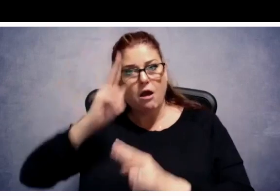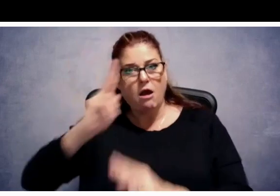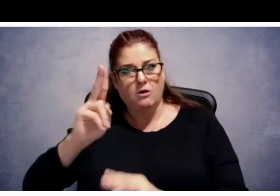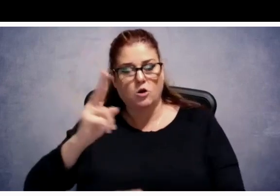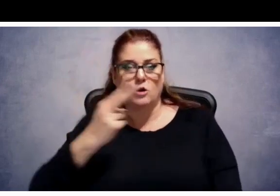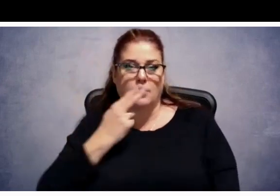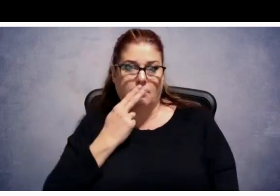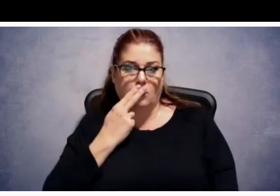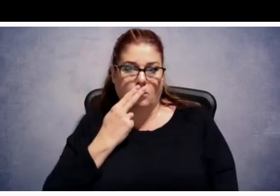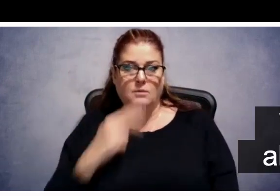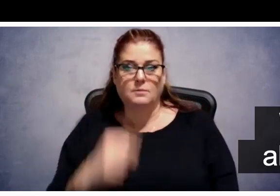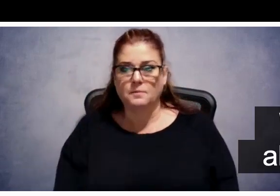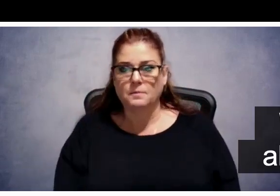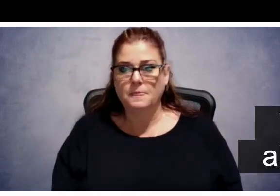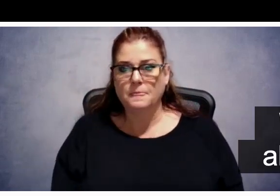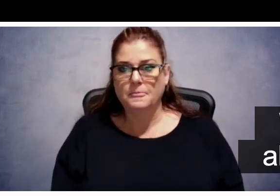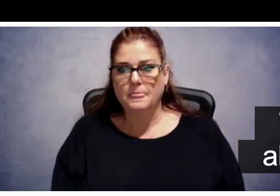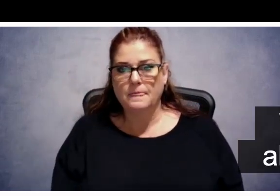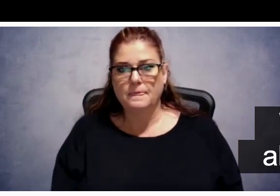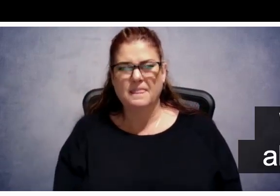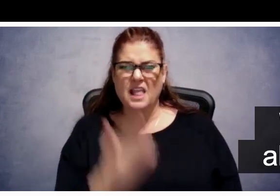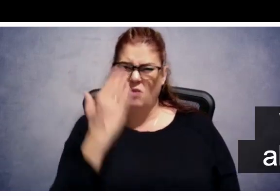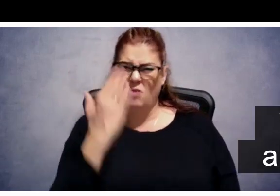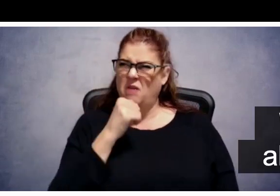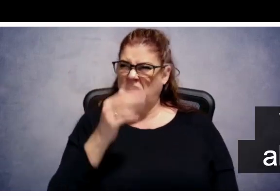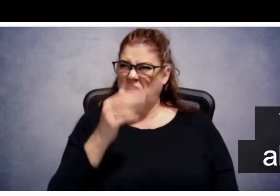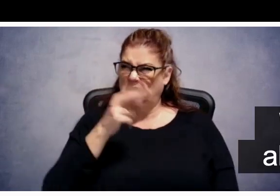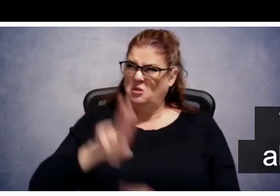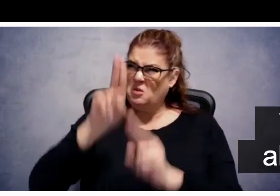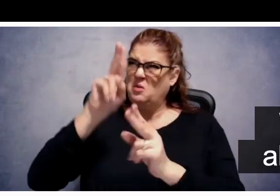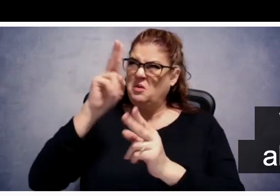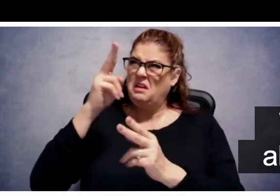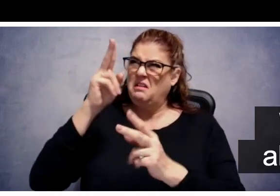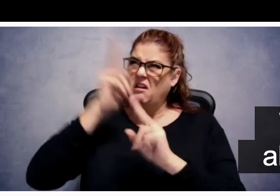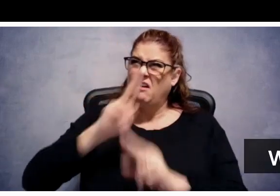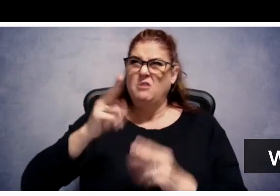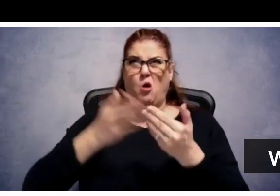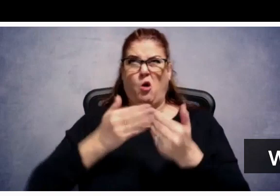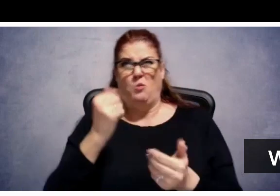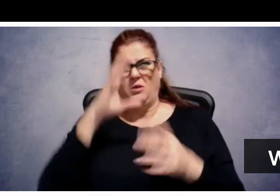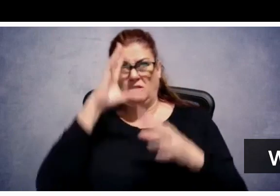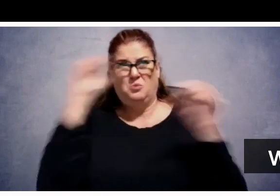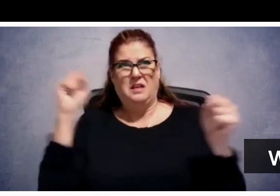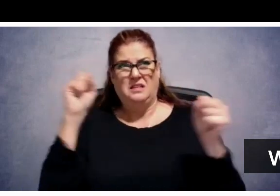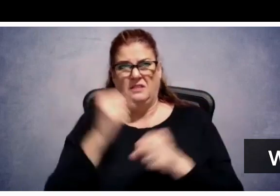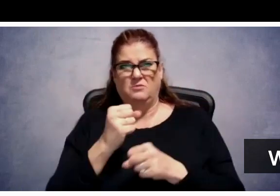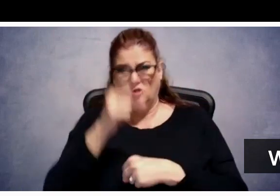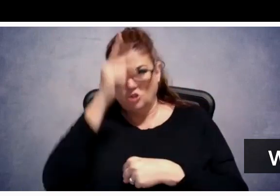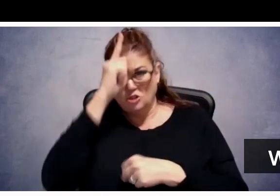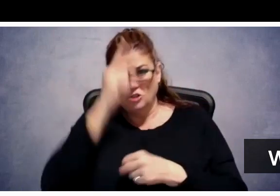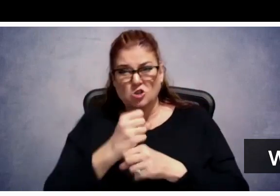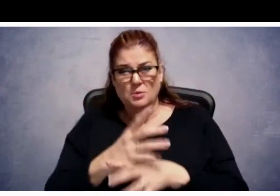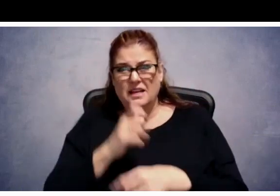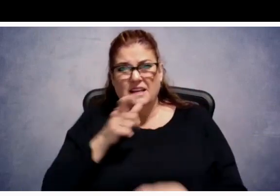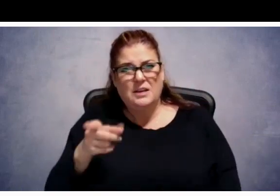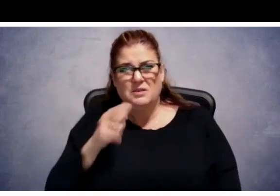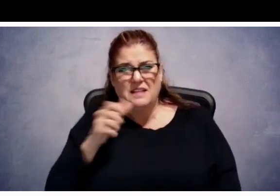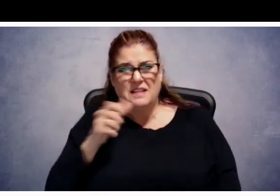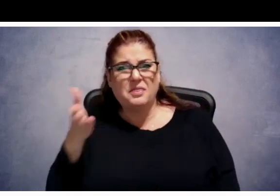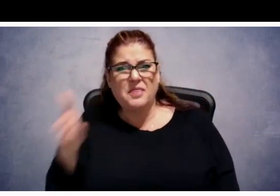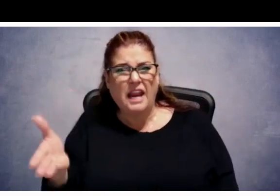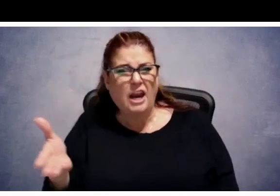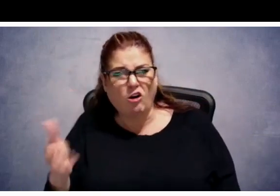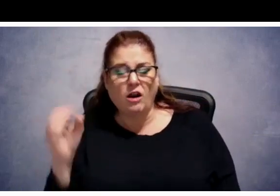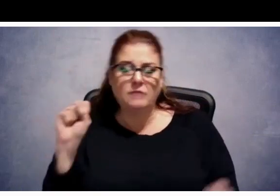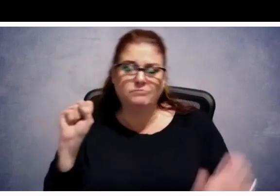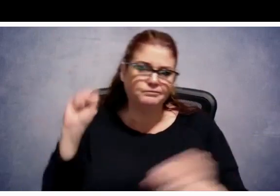Hitler." "Why would they salute the almost president of Germany when he wasn't even there?" I tossed the